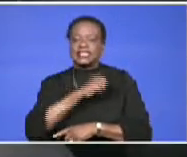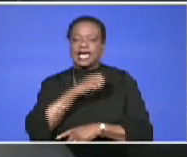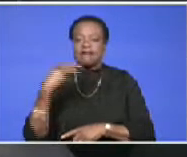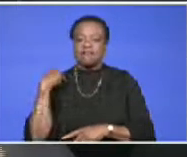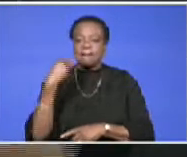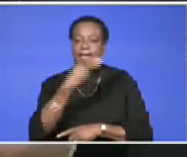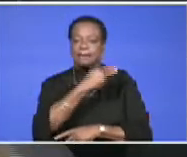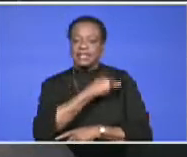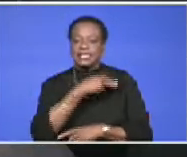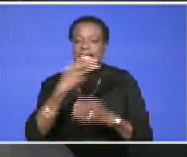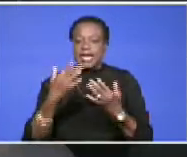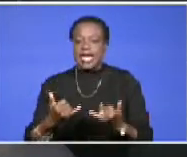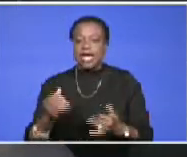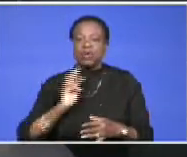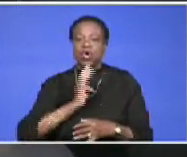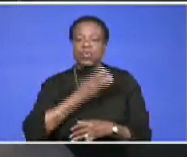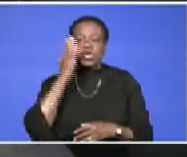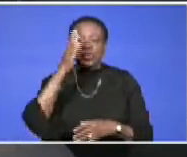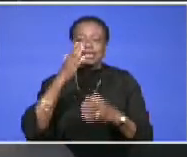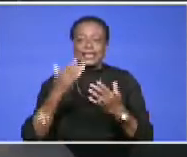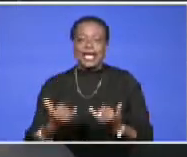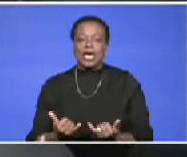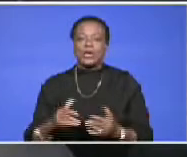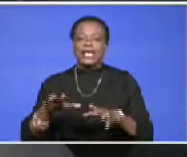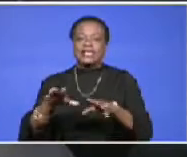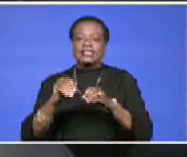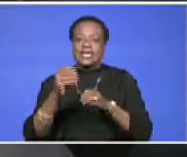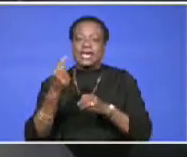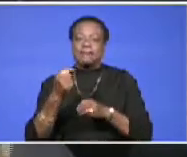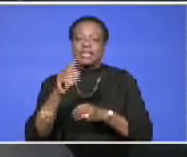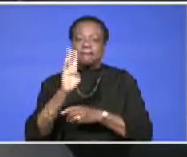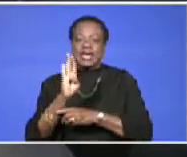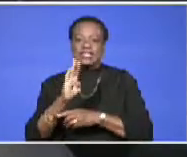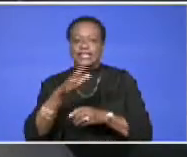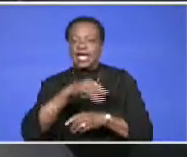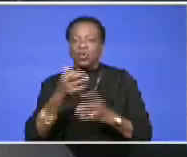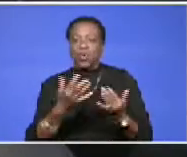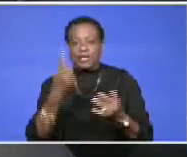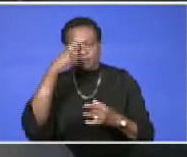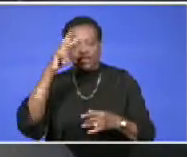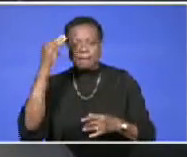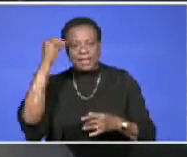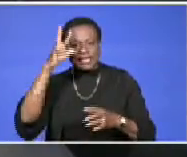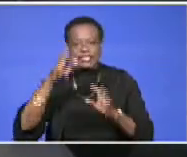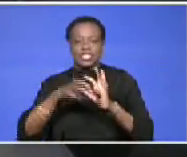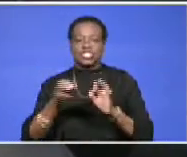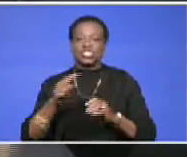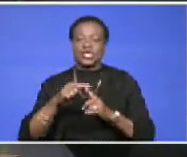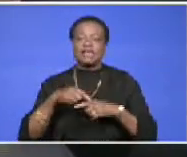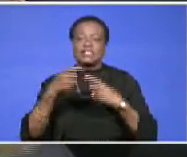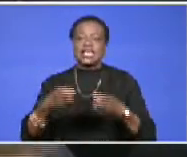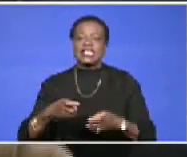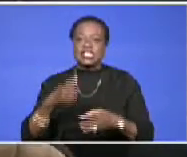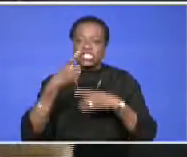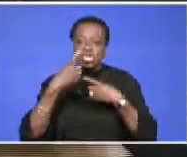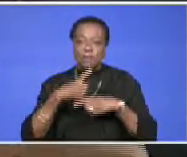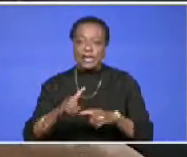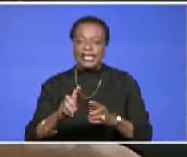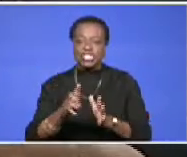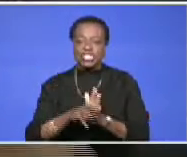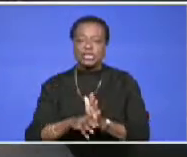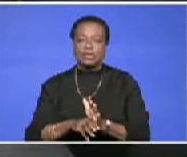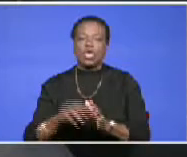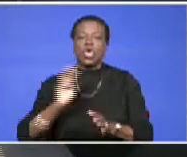now take up the battle and wait for the minister to give us the determination, but we will now prepare